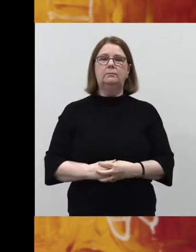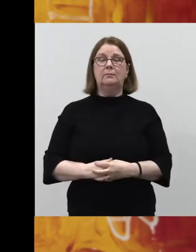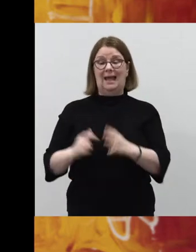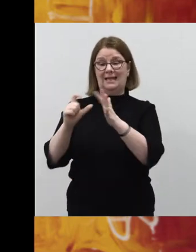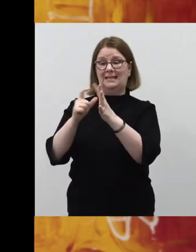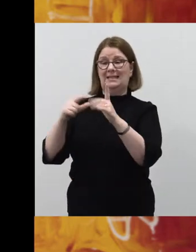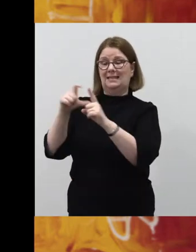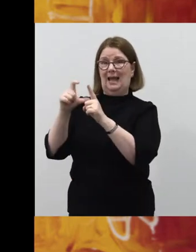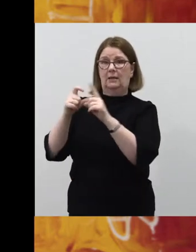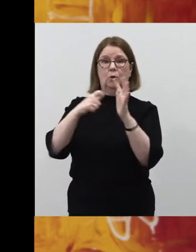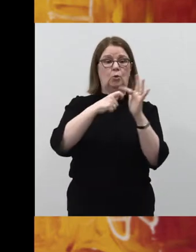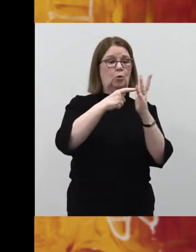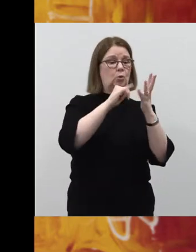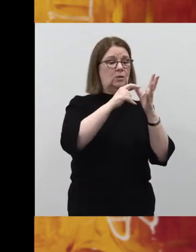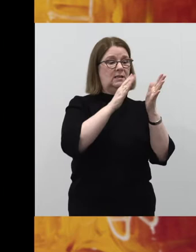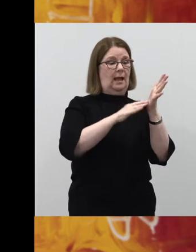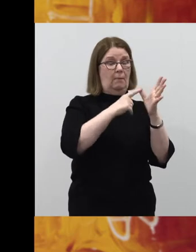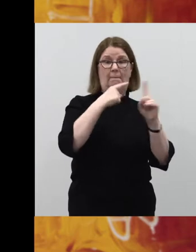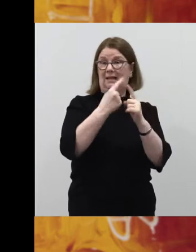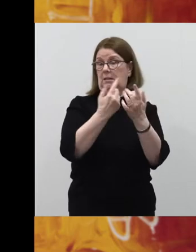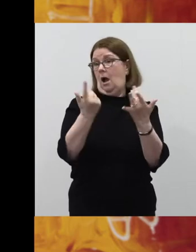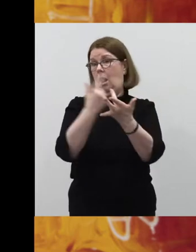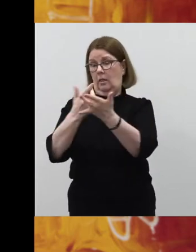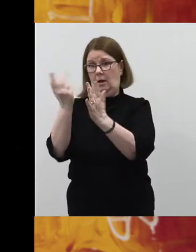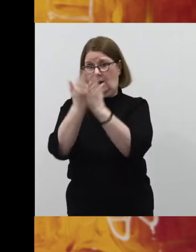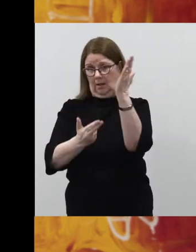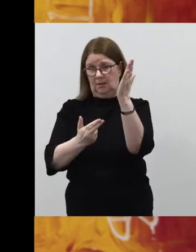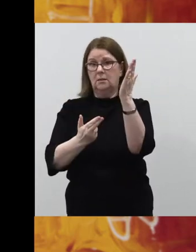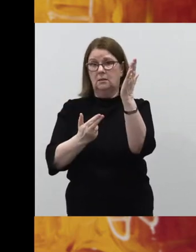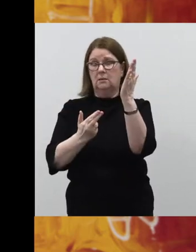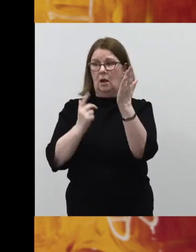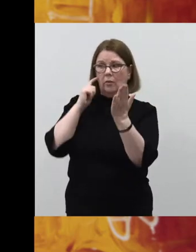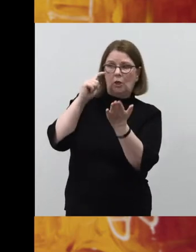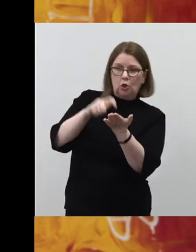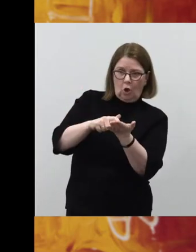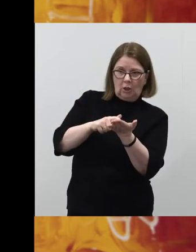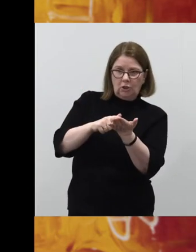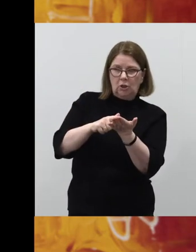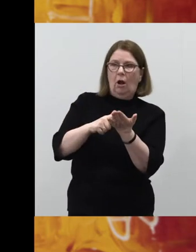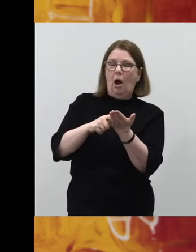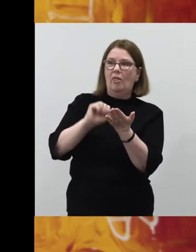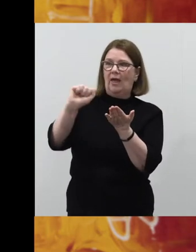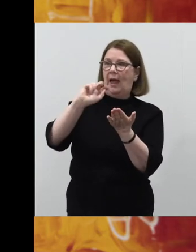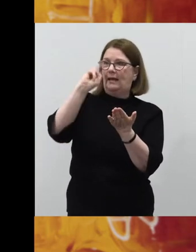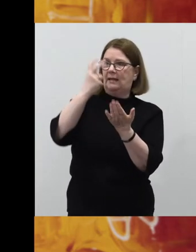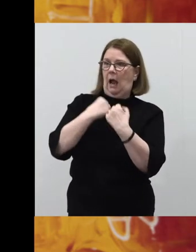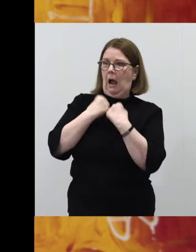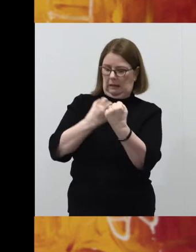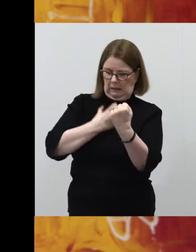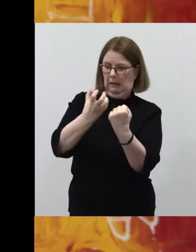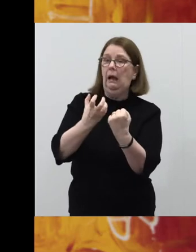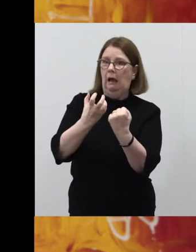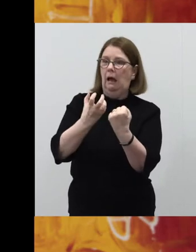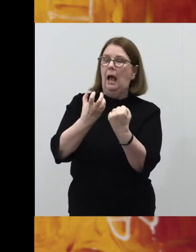from tuberculosis when he was just 14 years old. He used his deeply personal experiences of mental